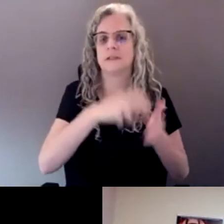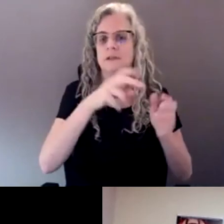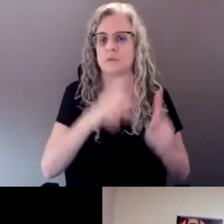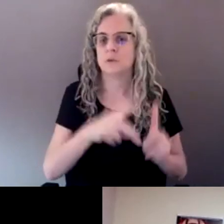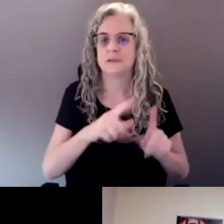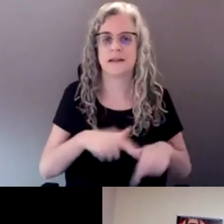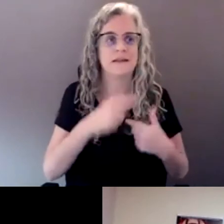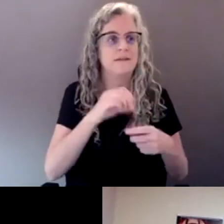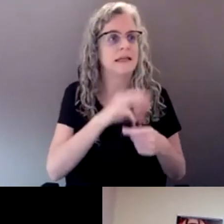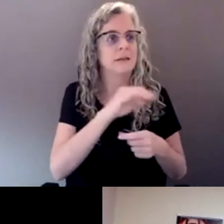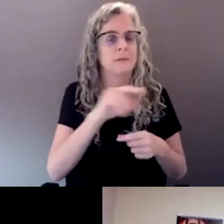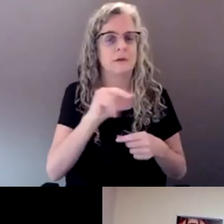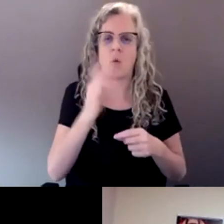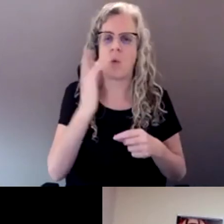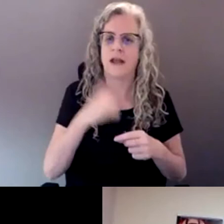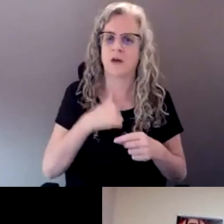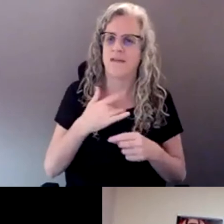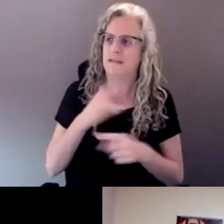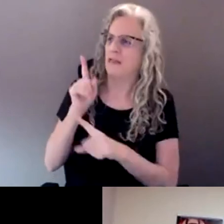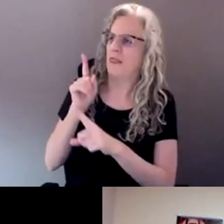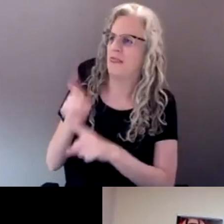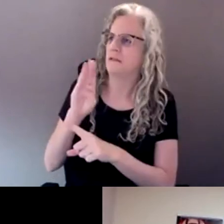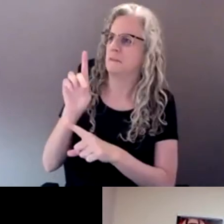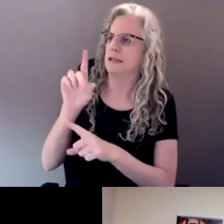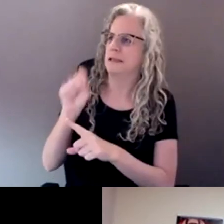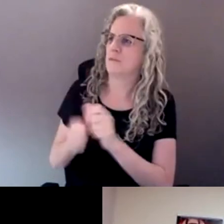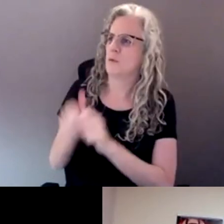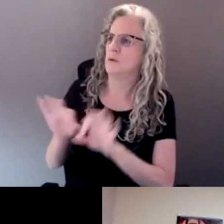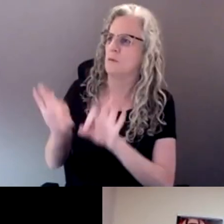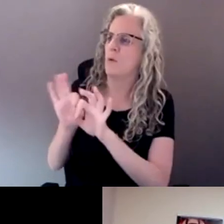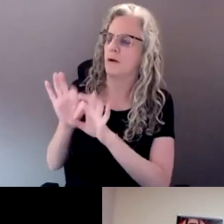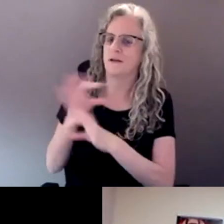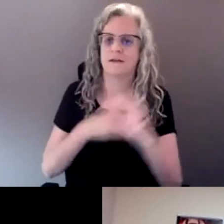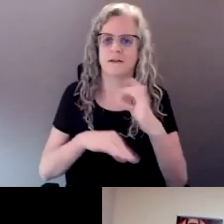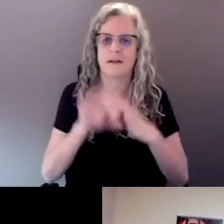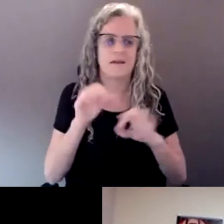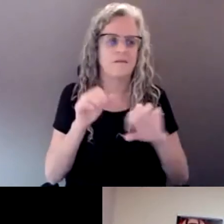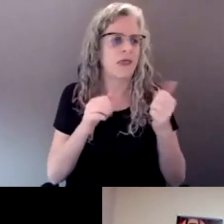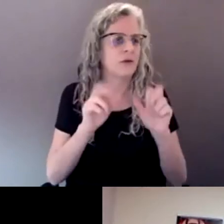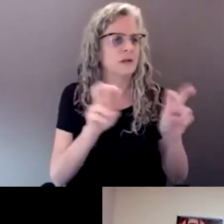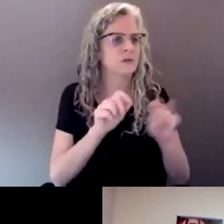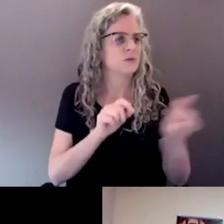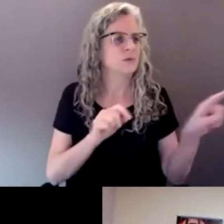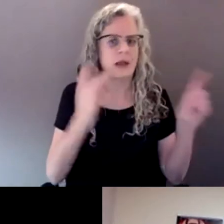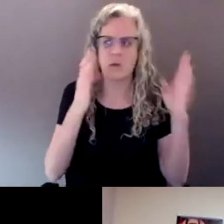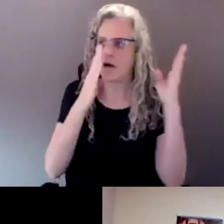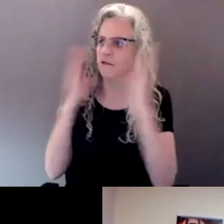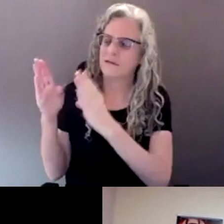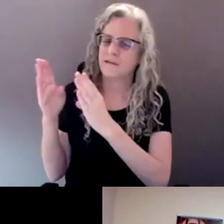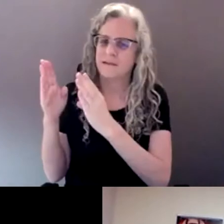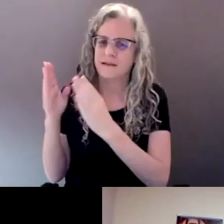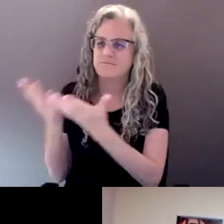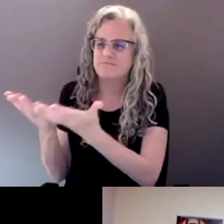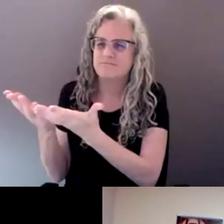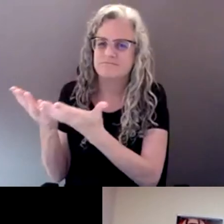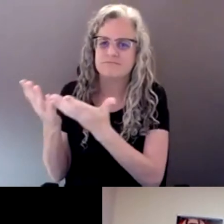Minnesota convinced that this is the most important issue in the world, and not, why am I not concerned by X or Y? What is that, does that say anything about